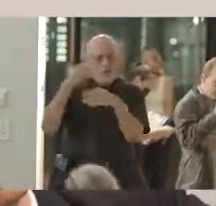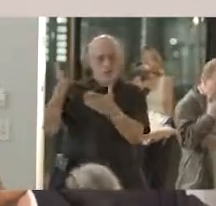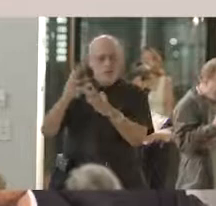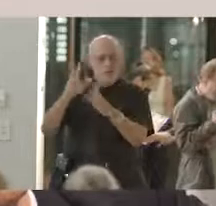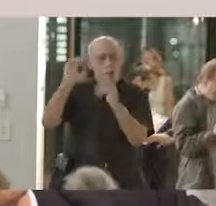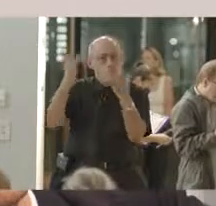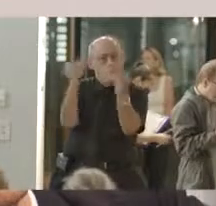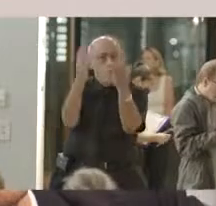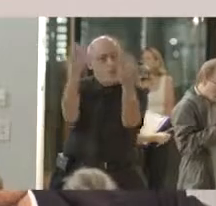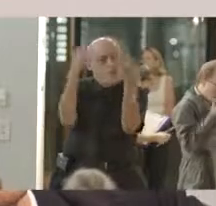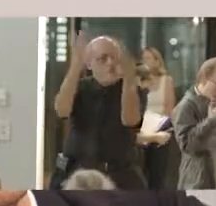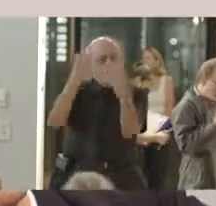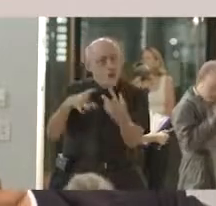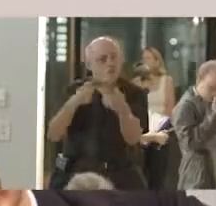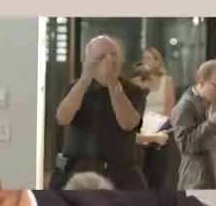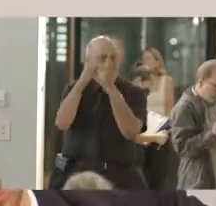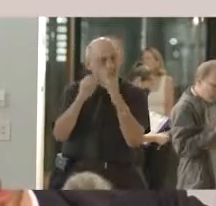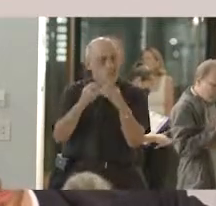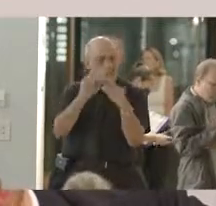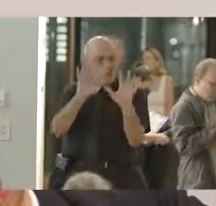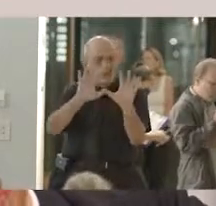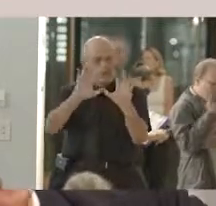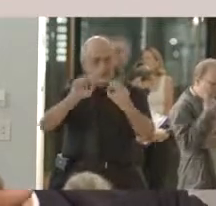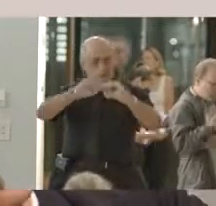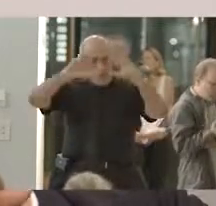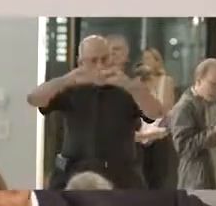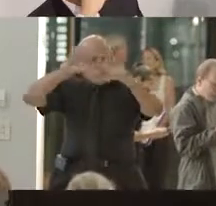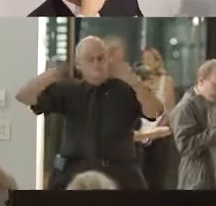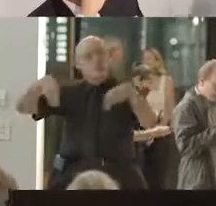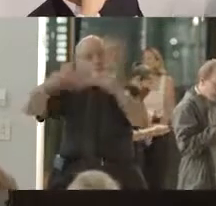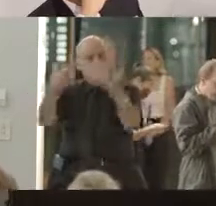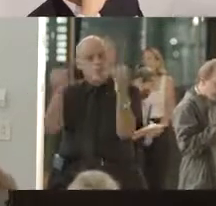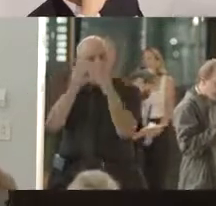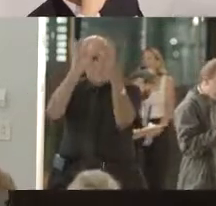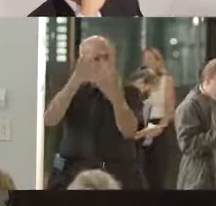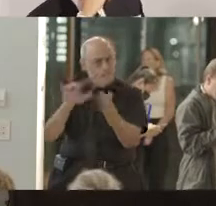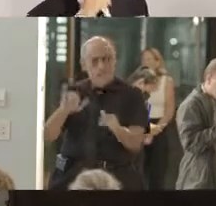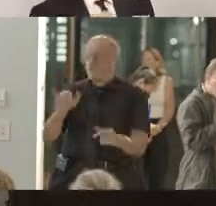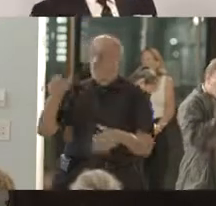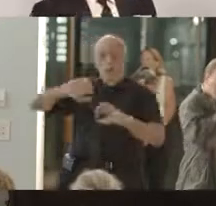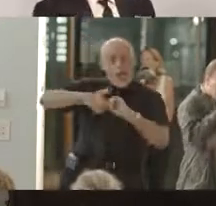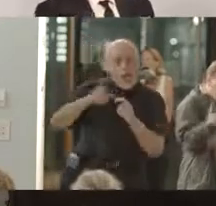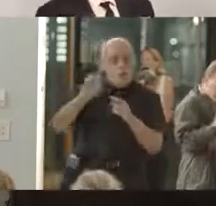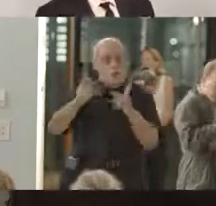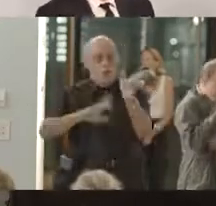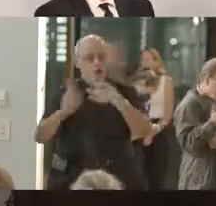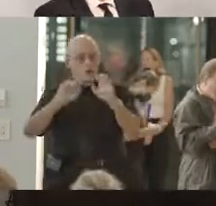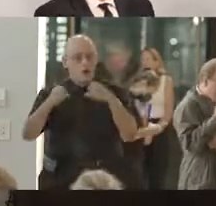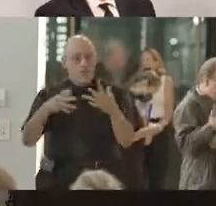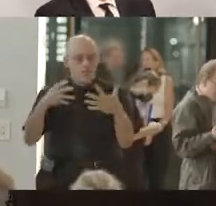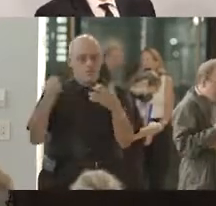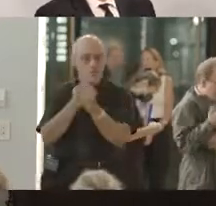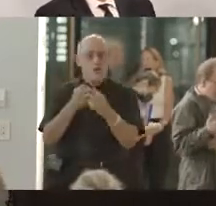receive feedback as we develop more and more detailed designs and present them to the public. How and where will the public have the opportunity